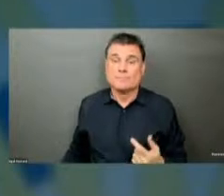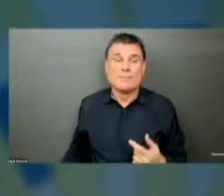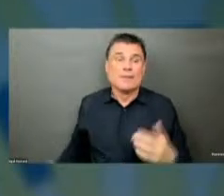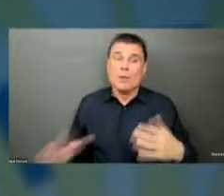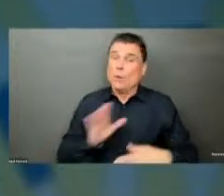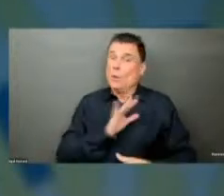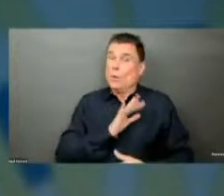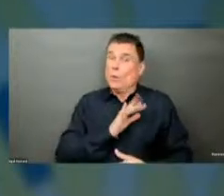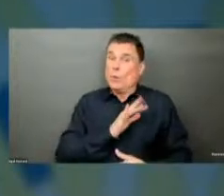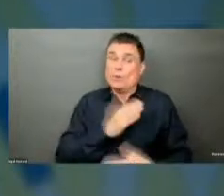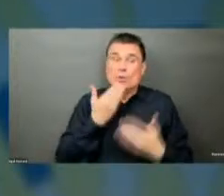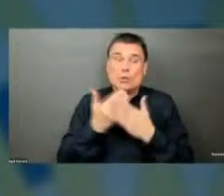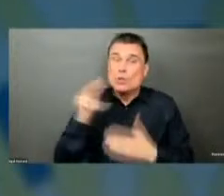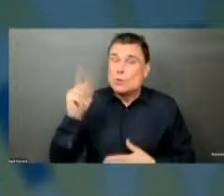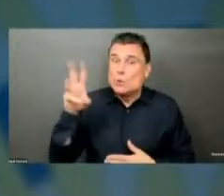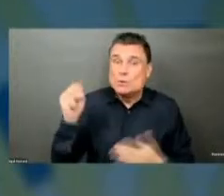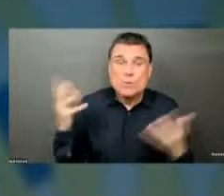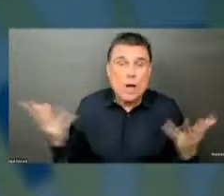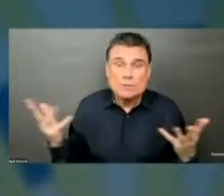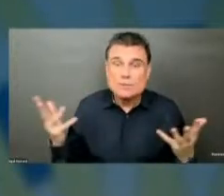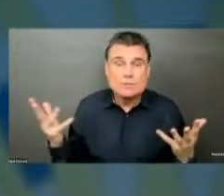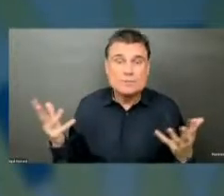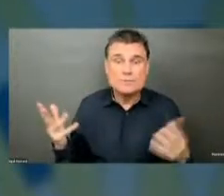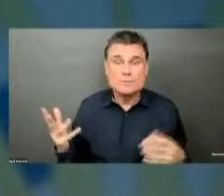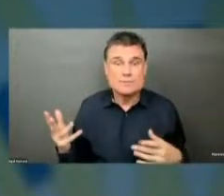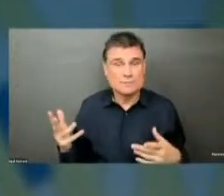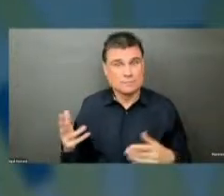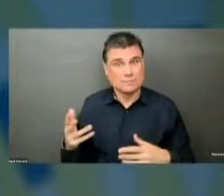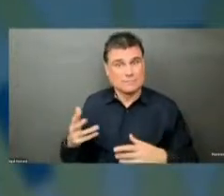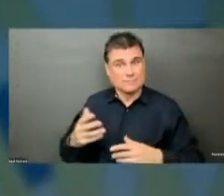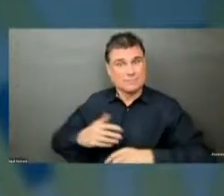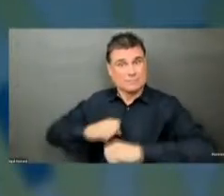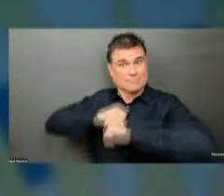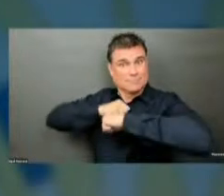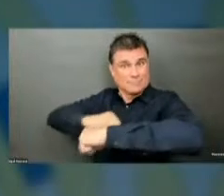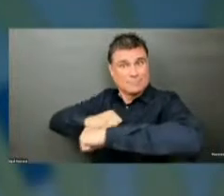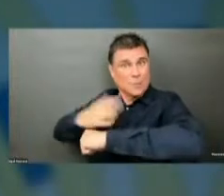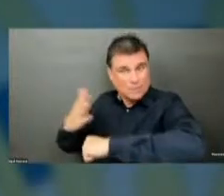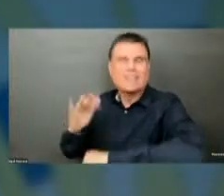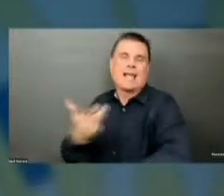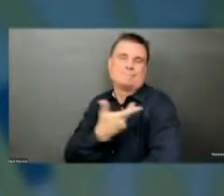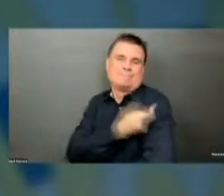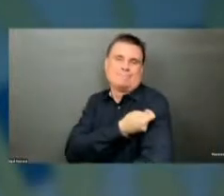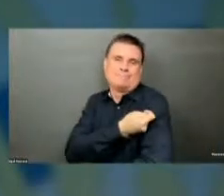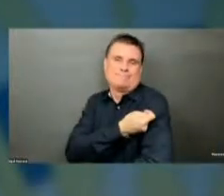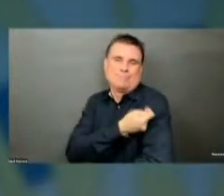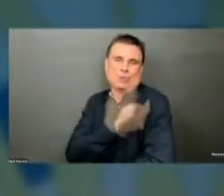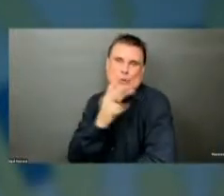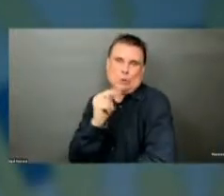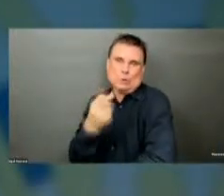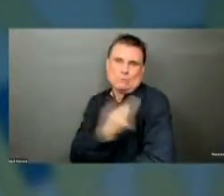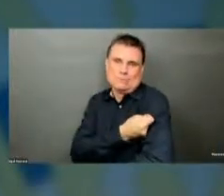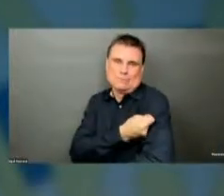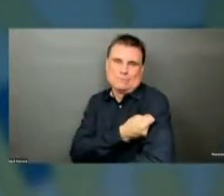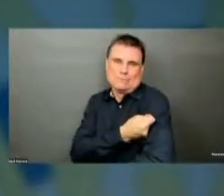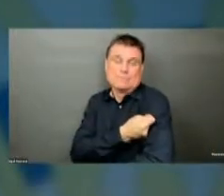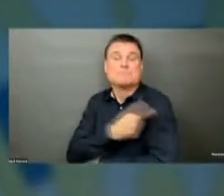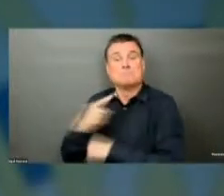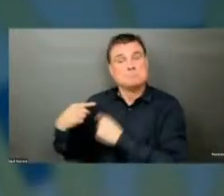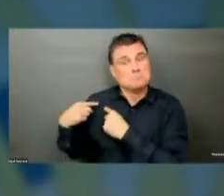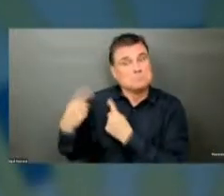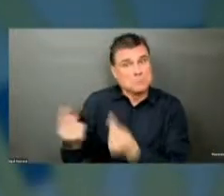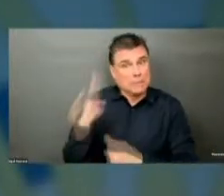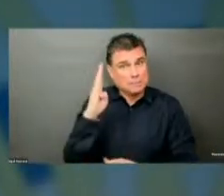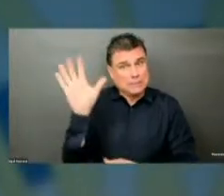having access to vaccination and being immunized. So far in British Columbia, we've received